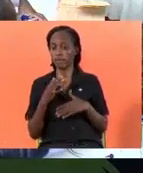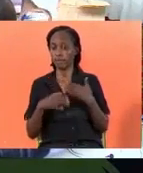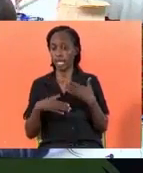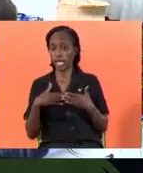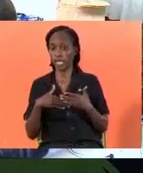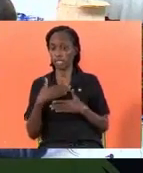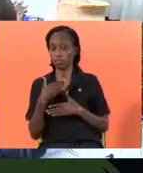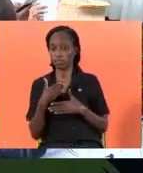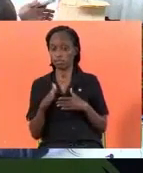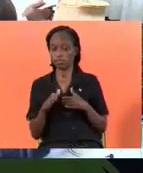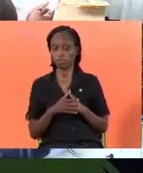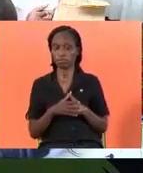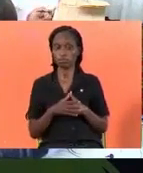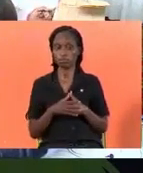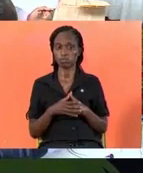big problem